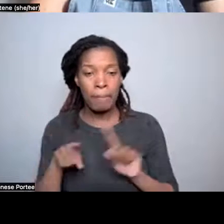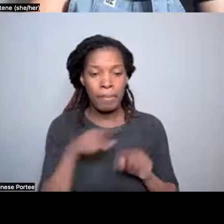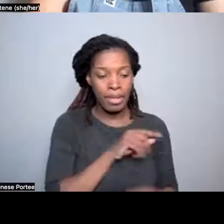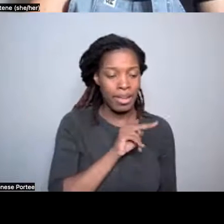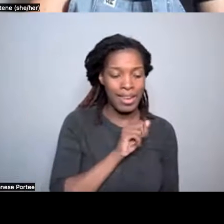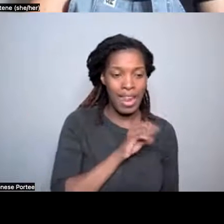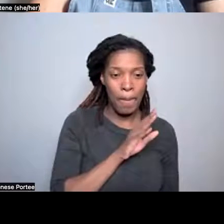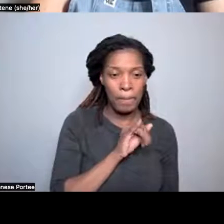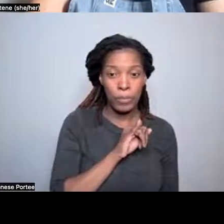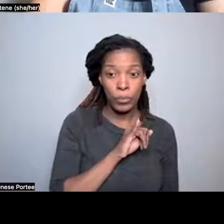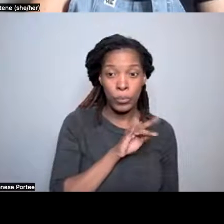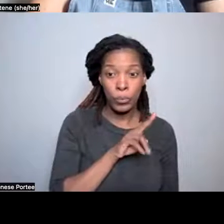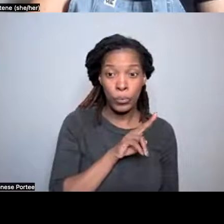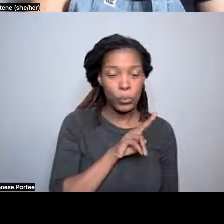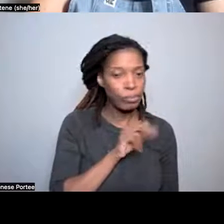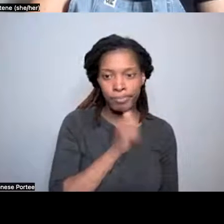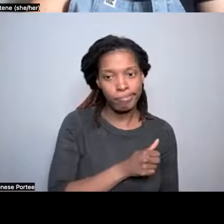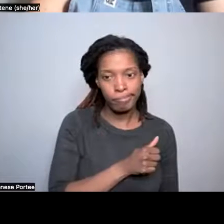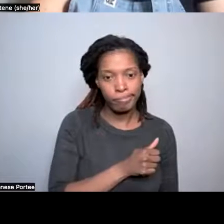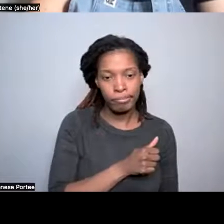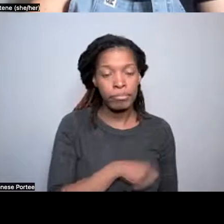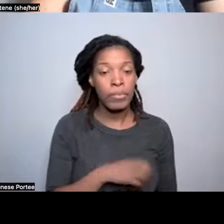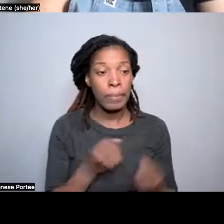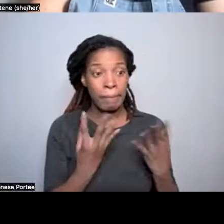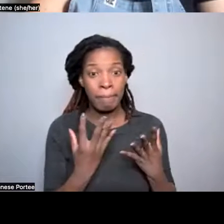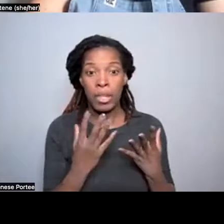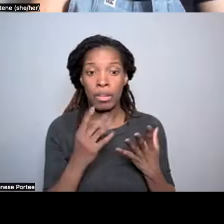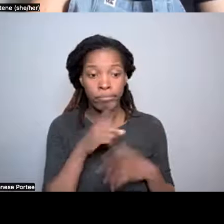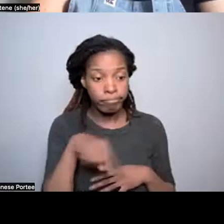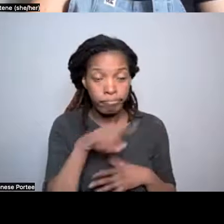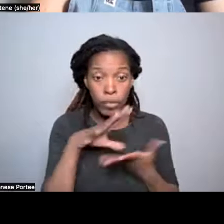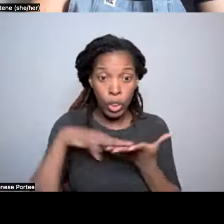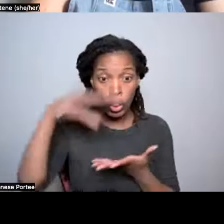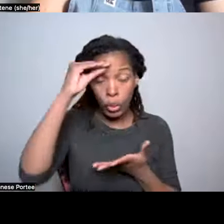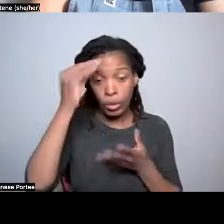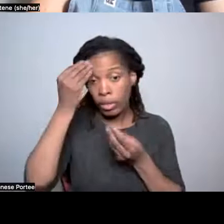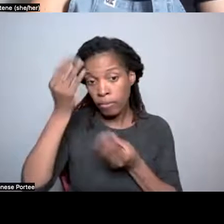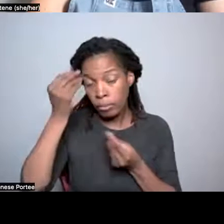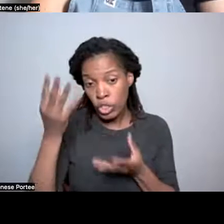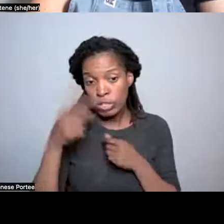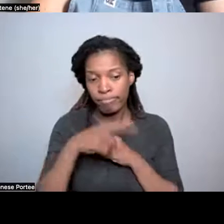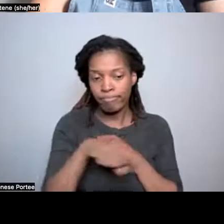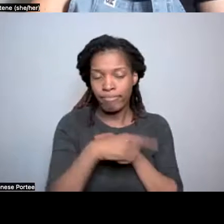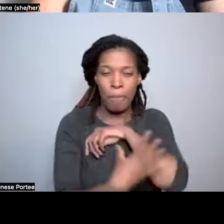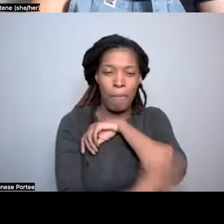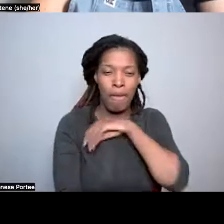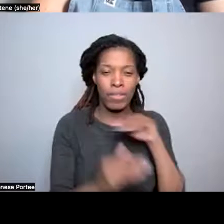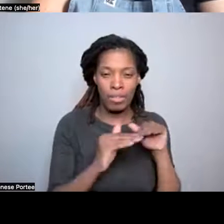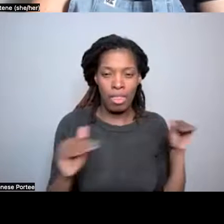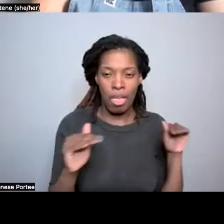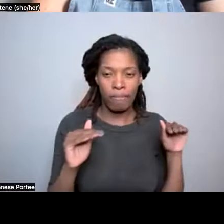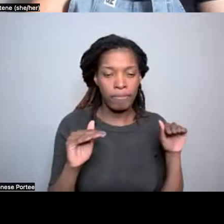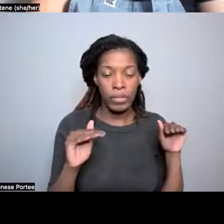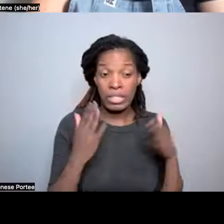slums. Many are denied information and the poverty level. Some of them